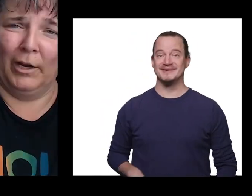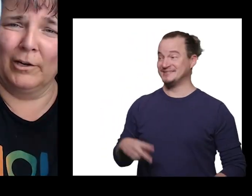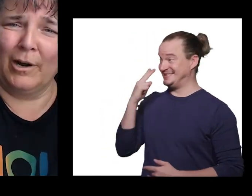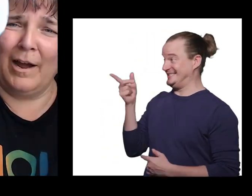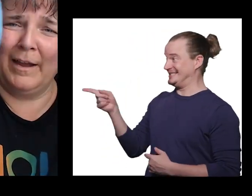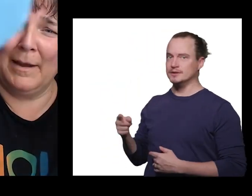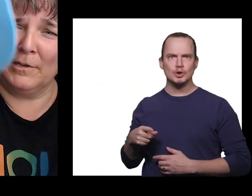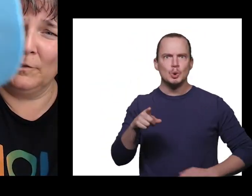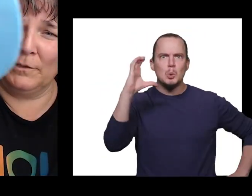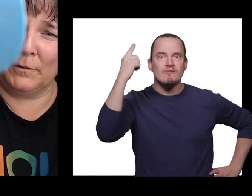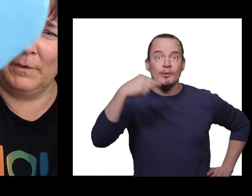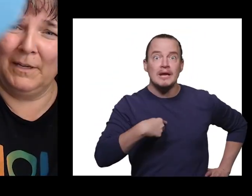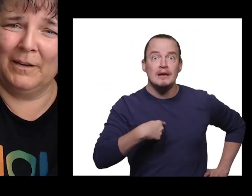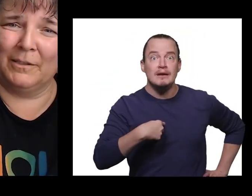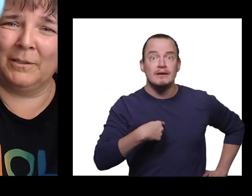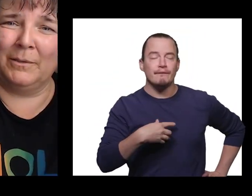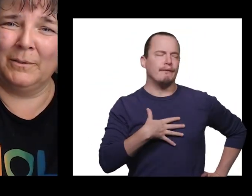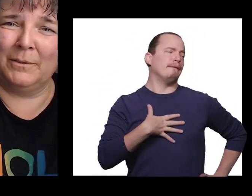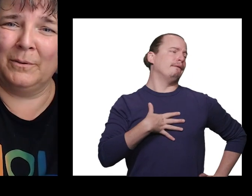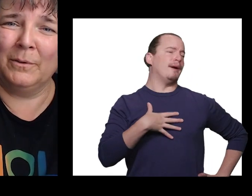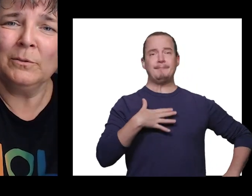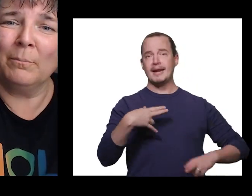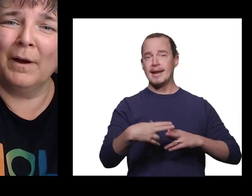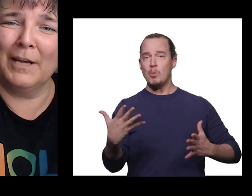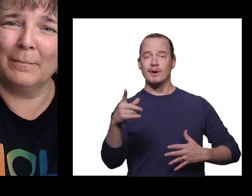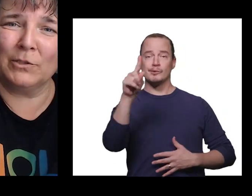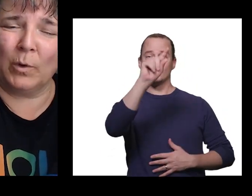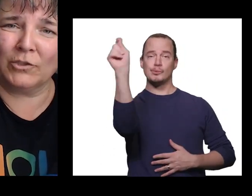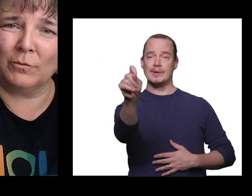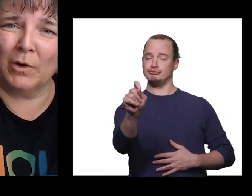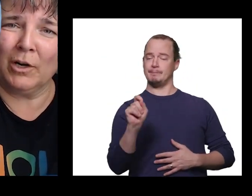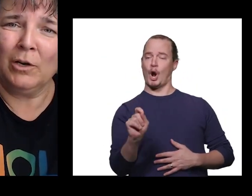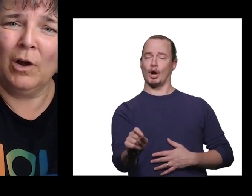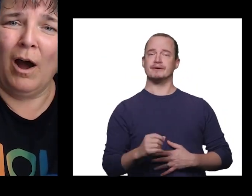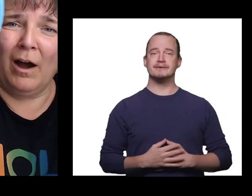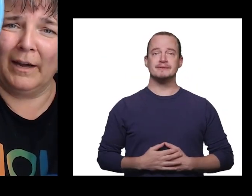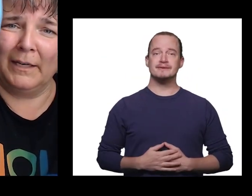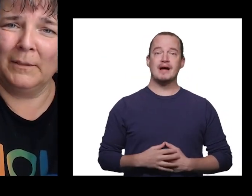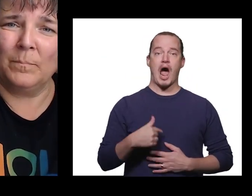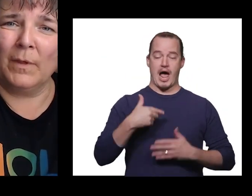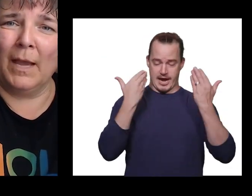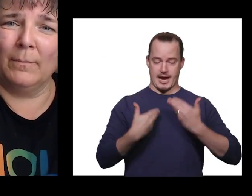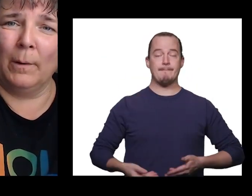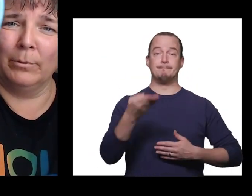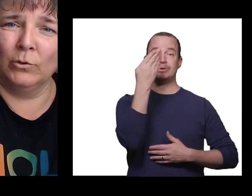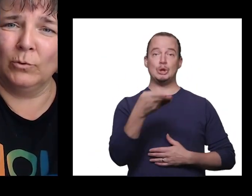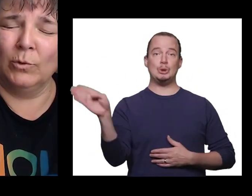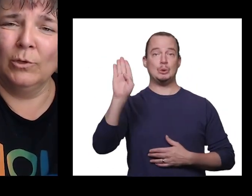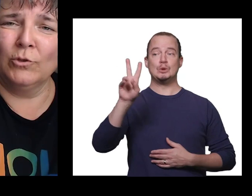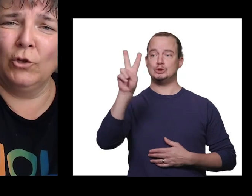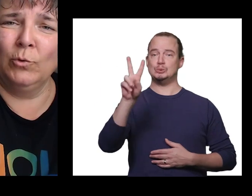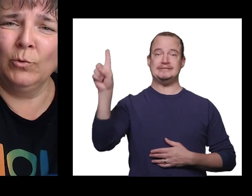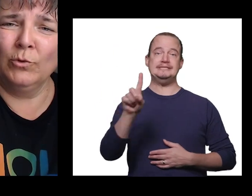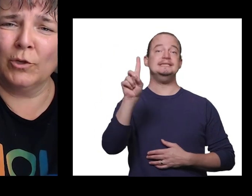Oh, here I am. Are you looking for me? My name is Question Mark. I am a